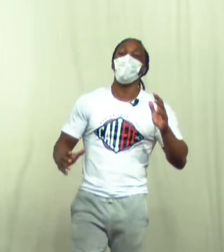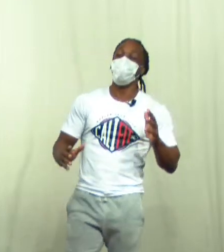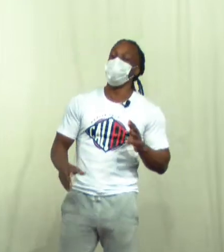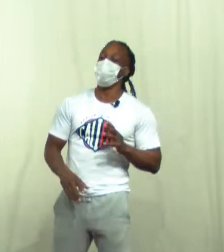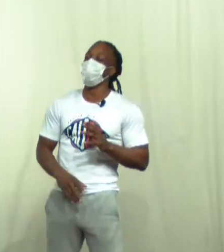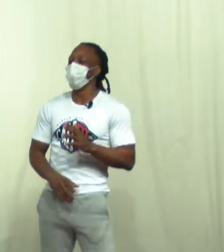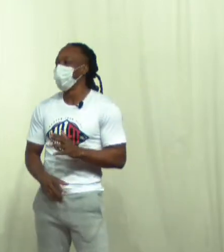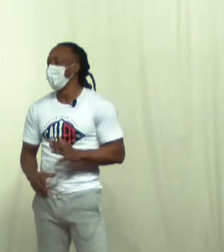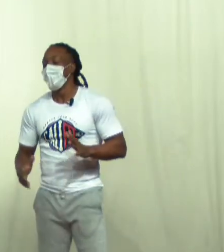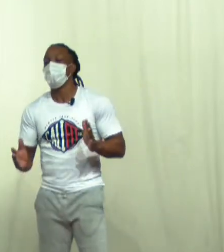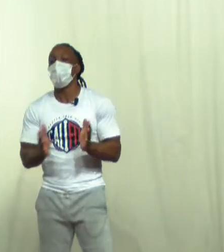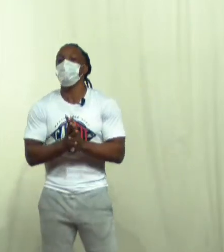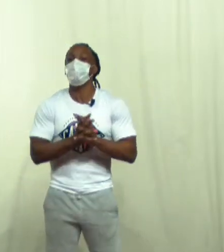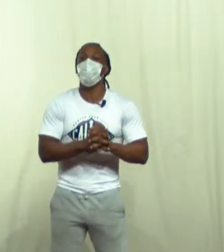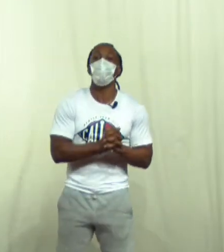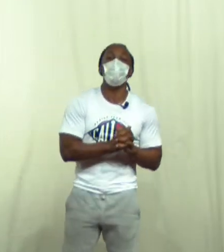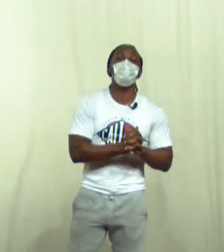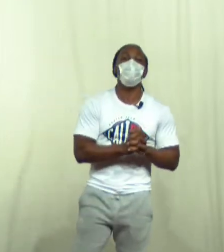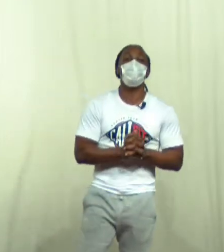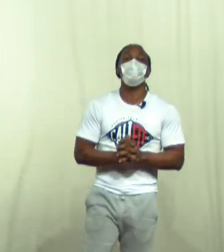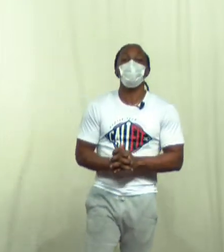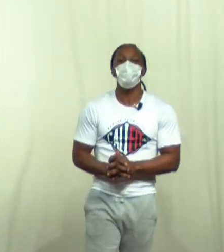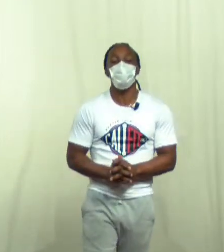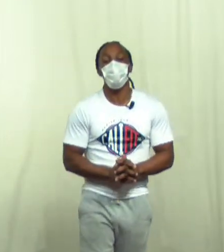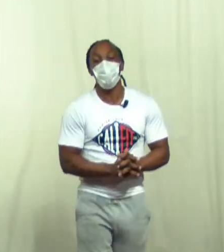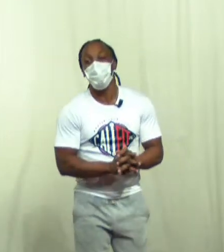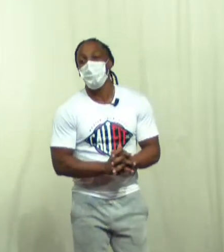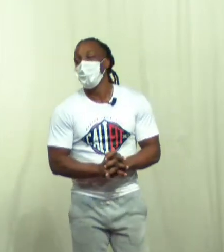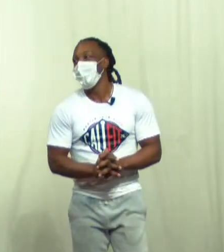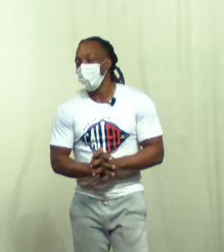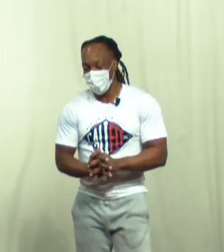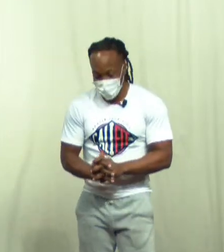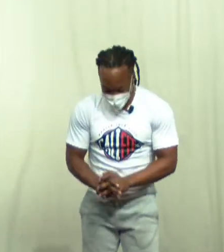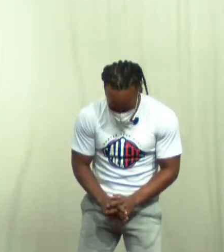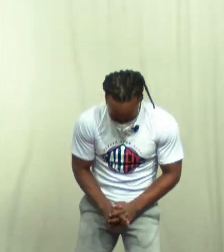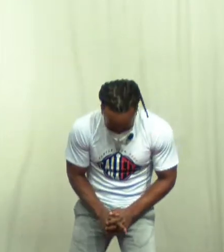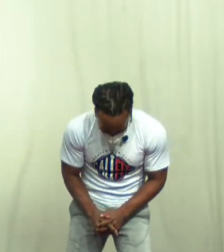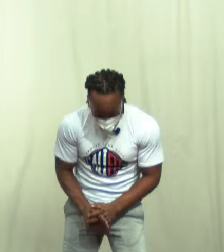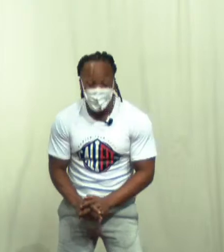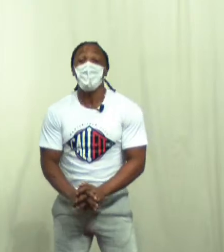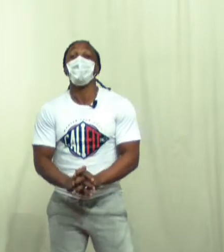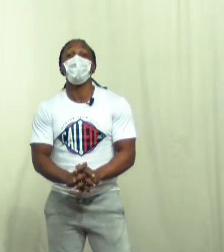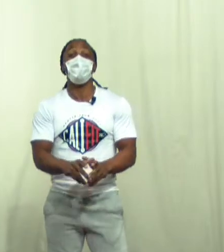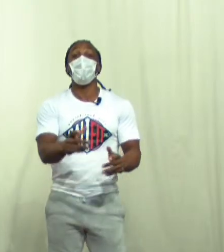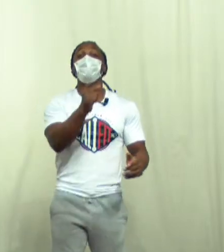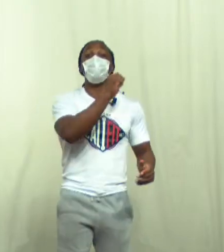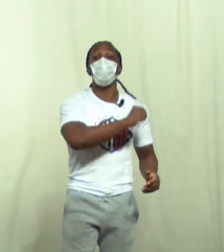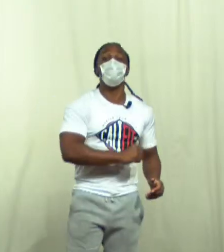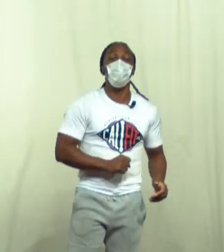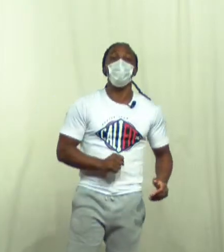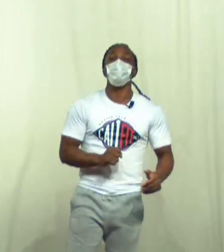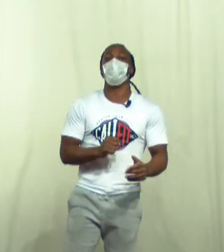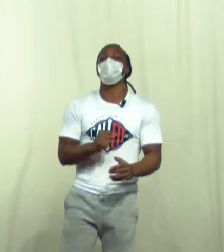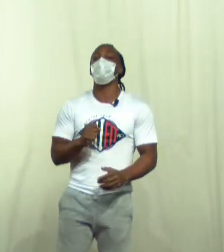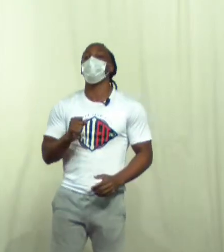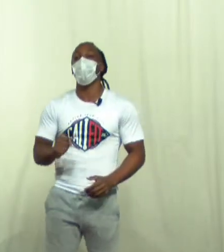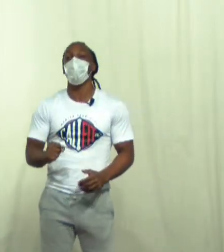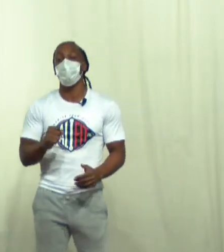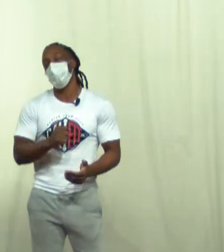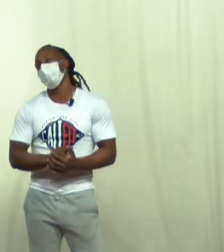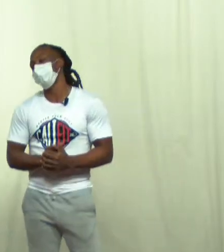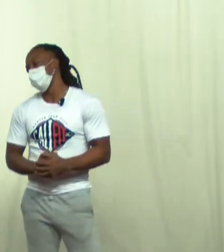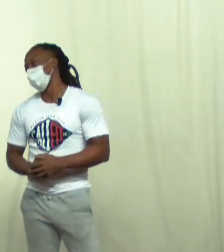Just distracted. So what are we doing today, Today Mr. we're Thorne? talking about this fancy word. My aunt is watching, so don't hurt me today here. Good, because auntie can get involved. We're talking